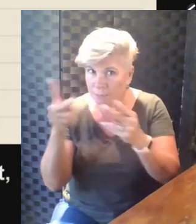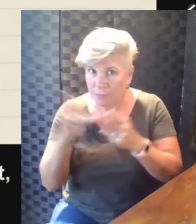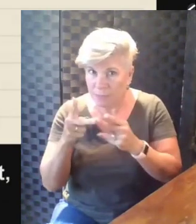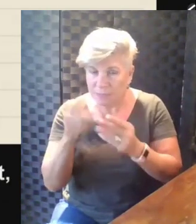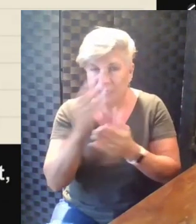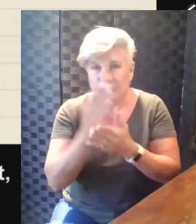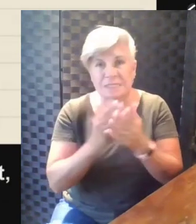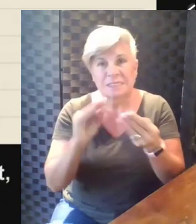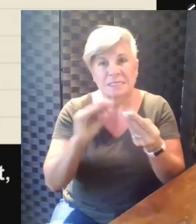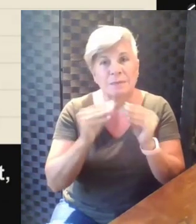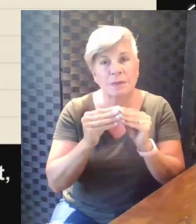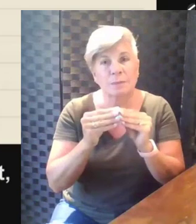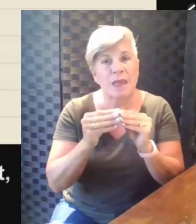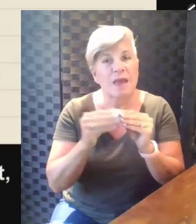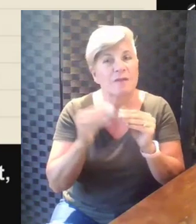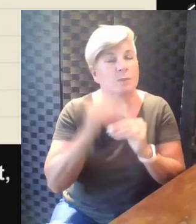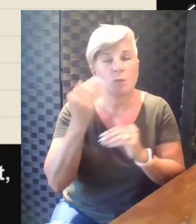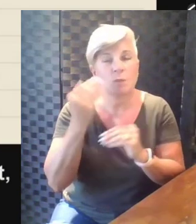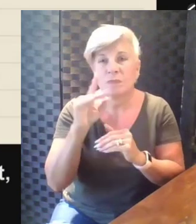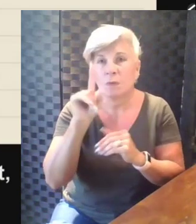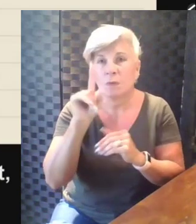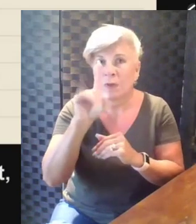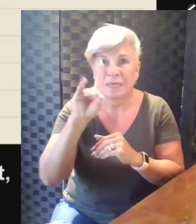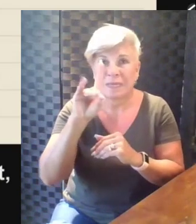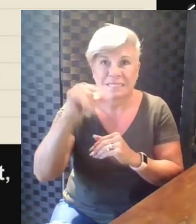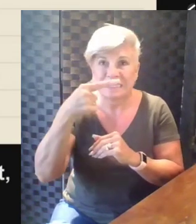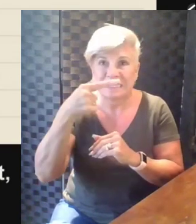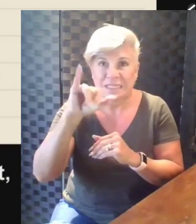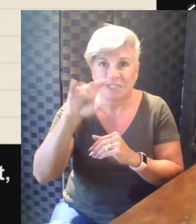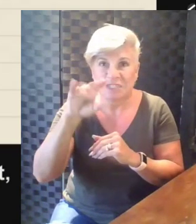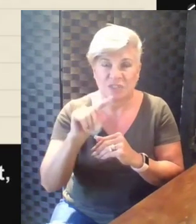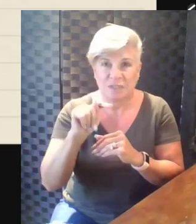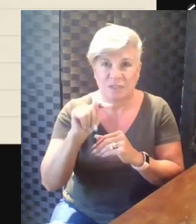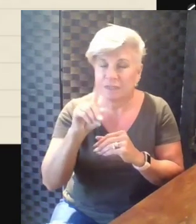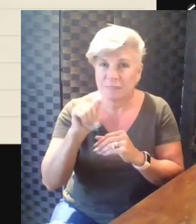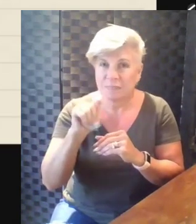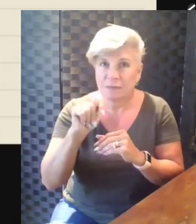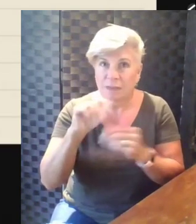Some numbers have more than one digit, like the number on my shirt.